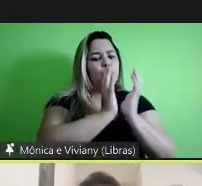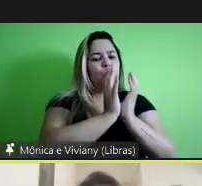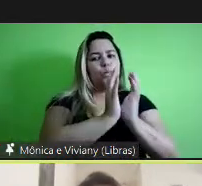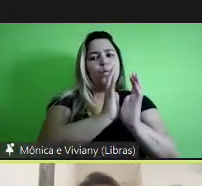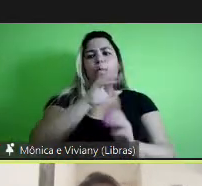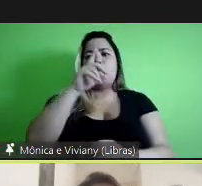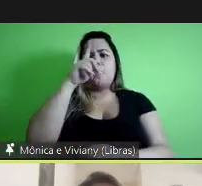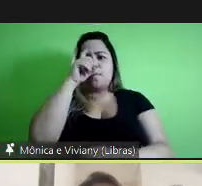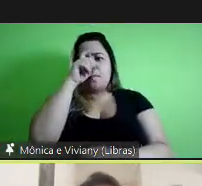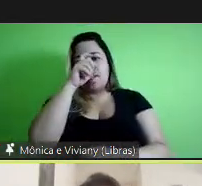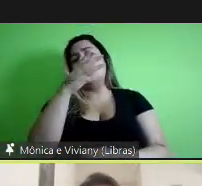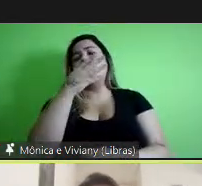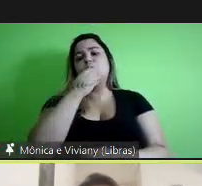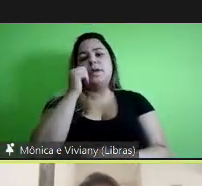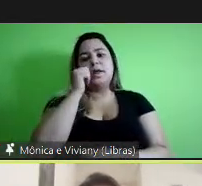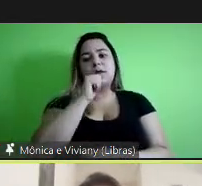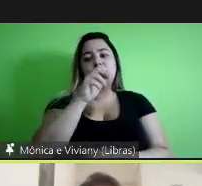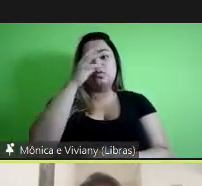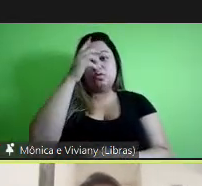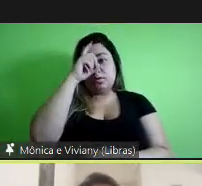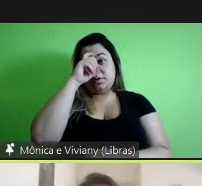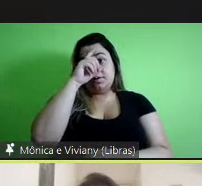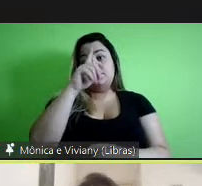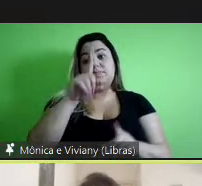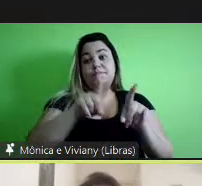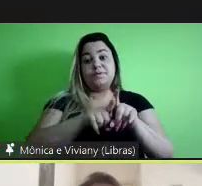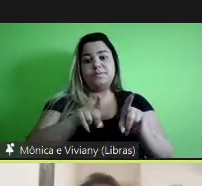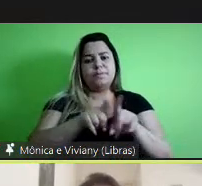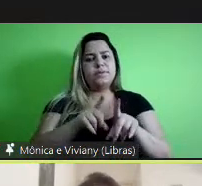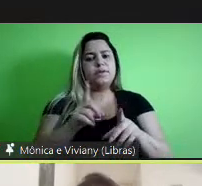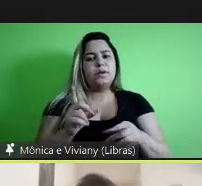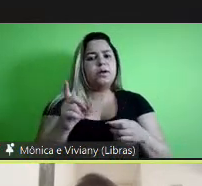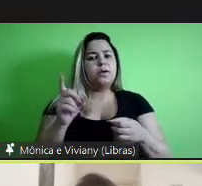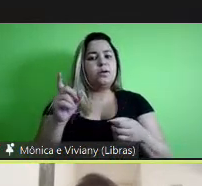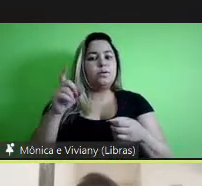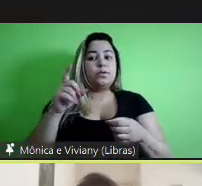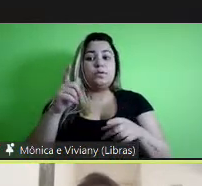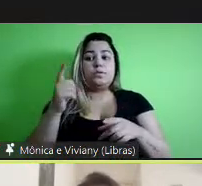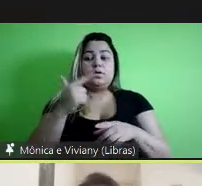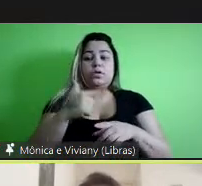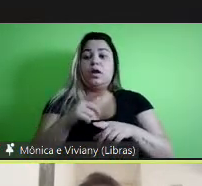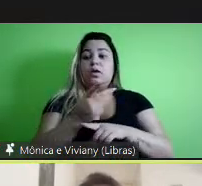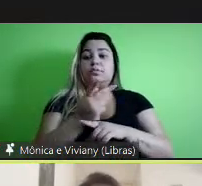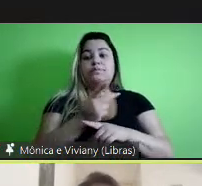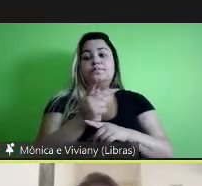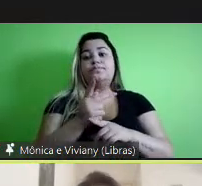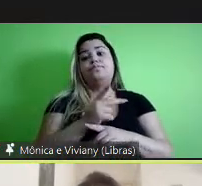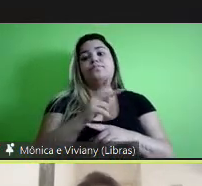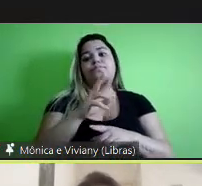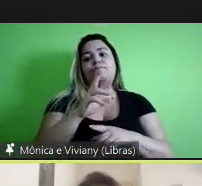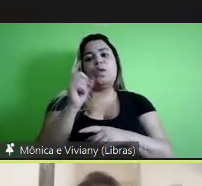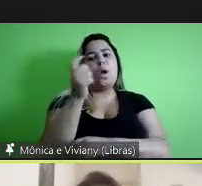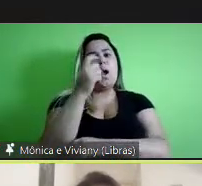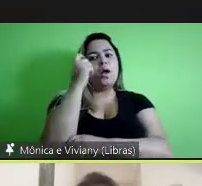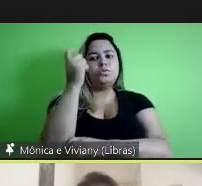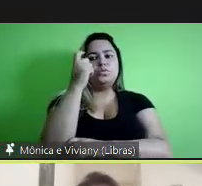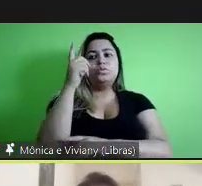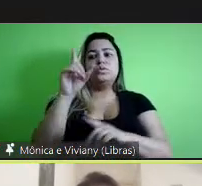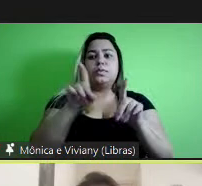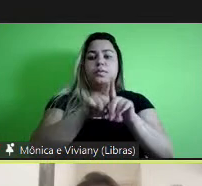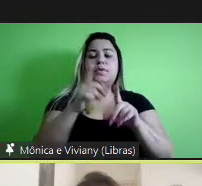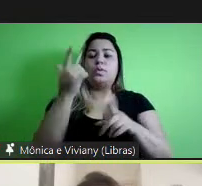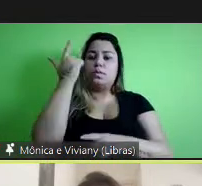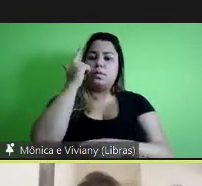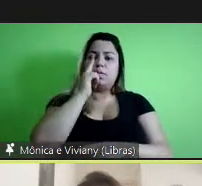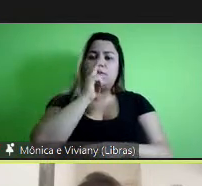So we pulled together a few doctors and we started to, conseguimos com a Universidade Federal do Rio Grande do Sul we a talked parceria about para it with conseguir the Federal